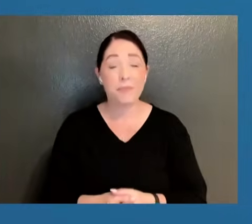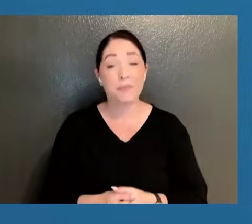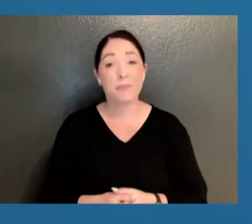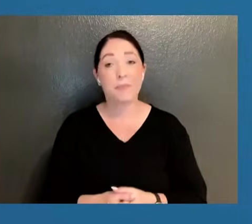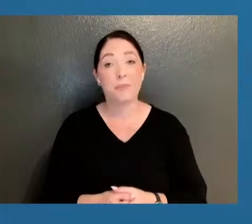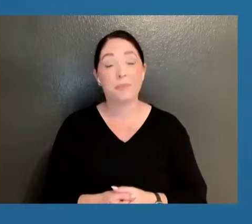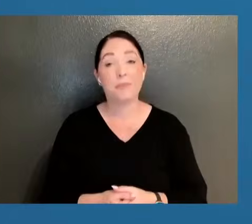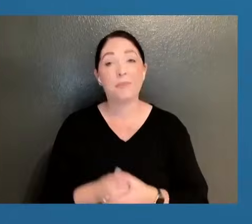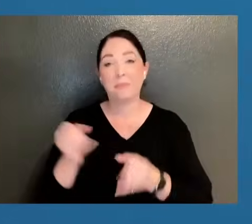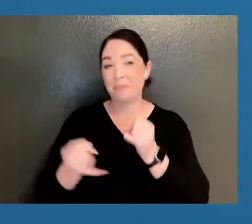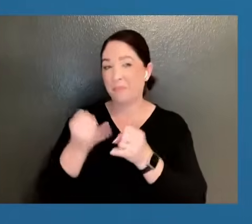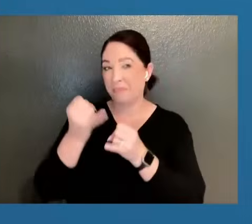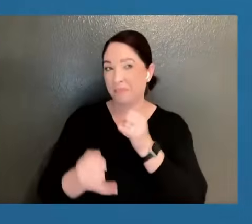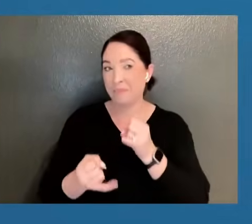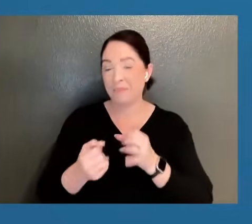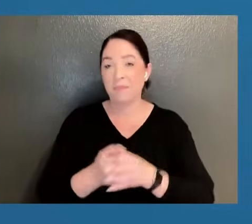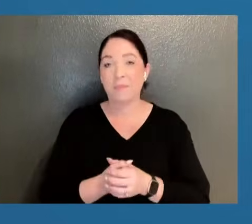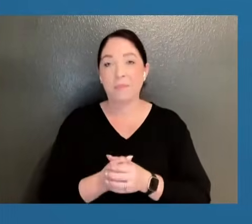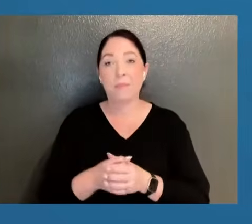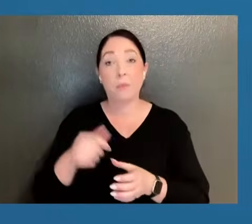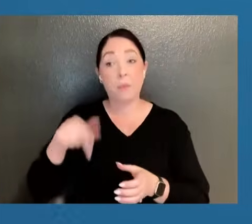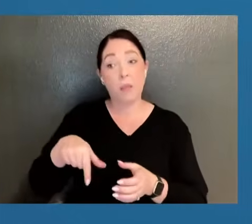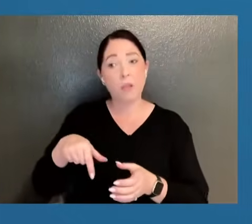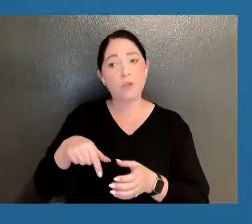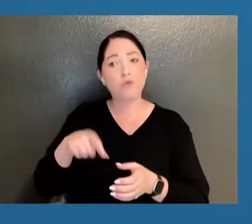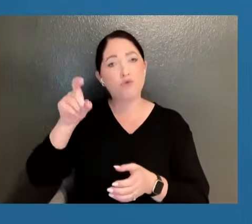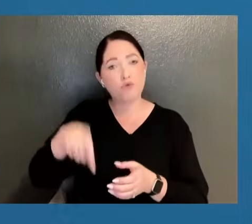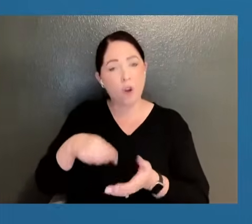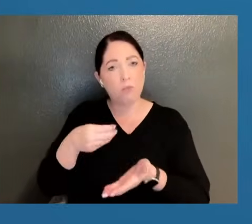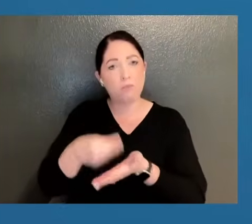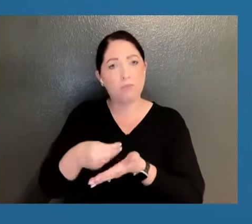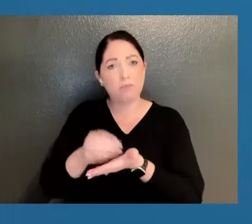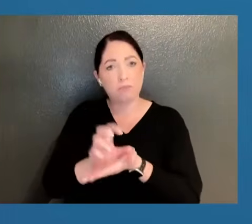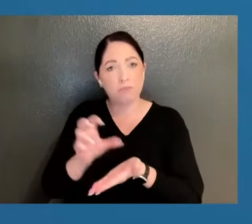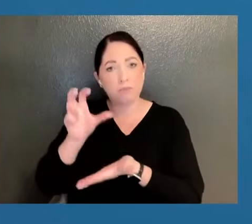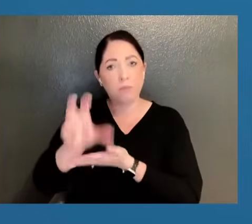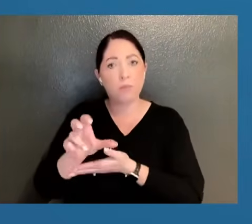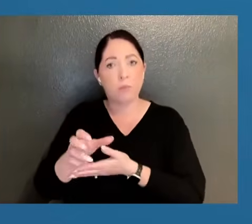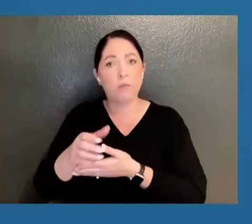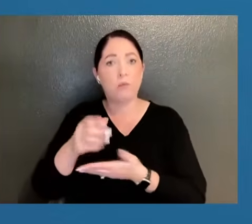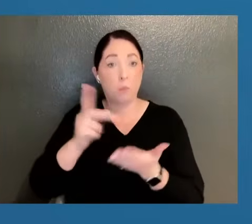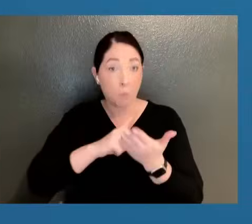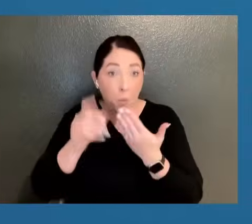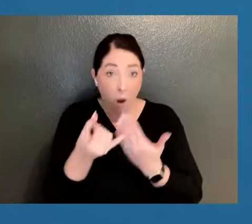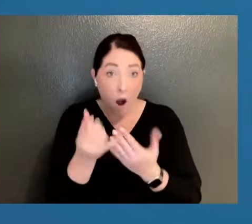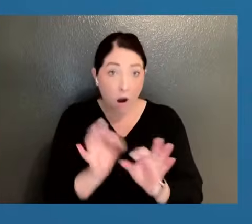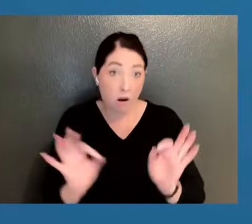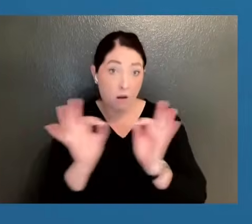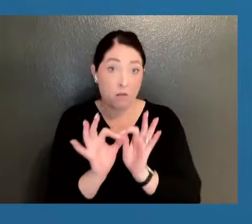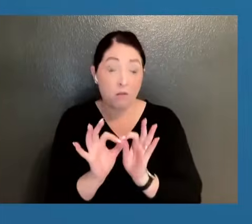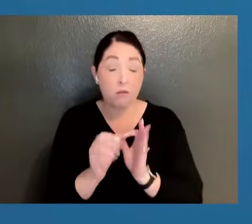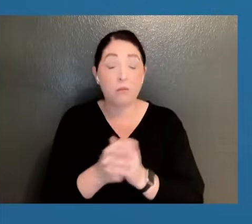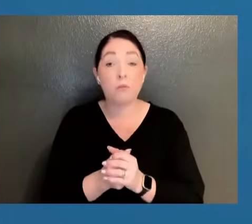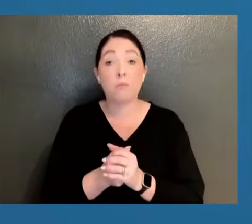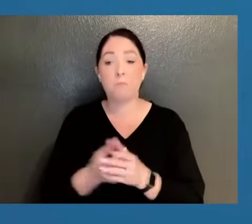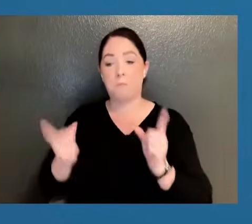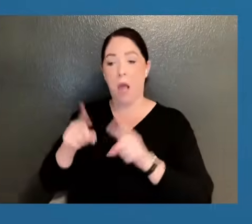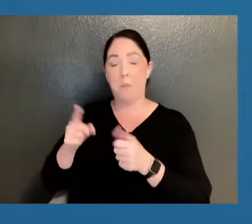this is also supposed to fund some really important projects. Now, when I first became